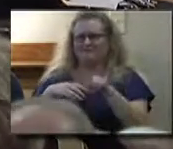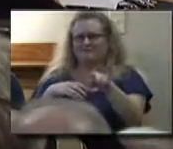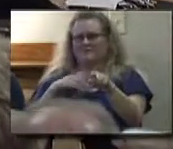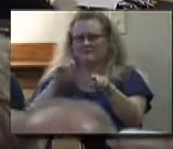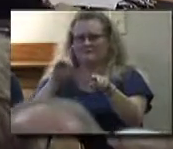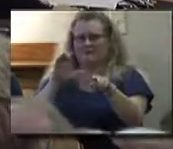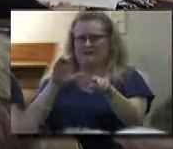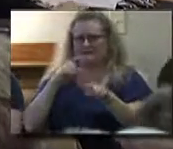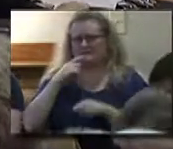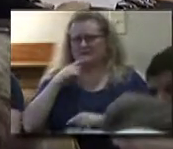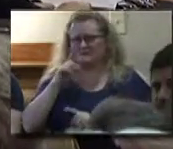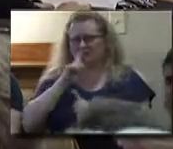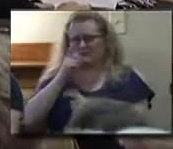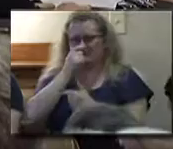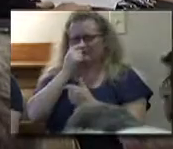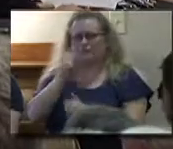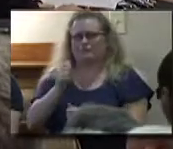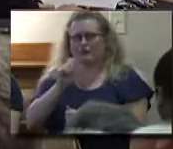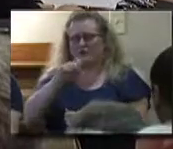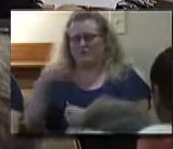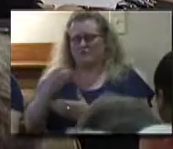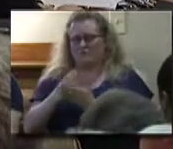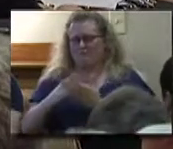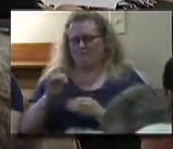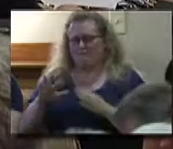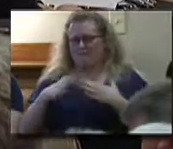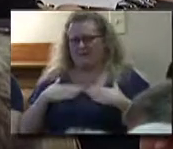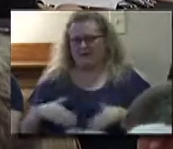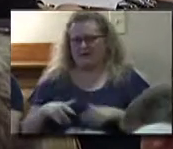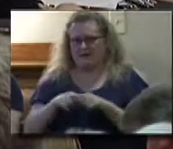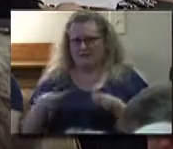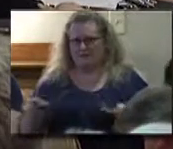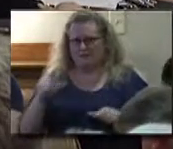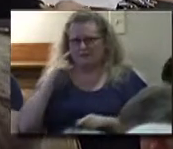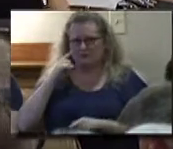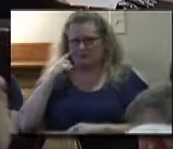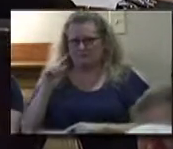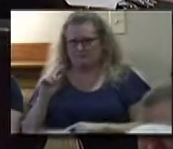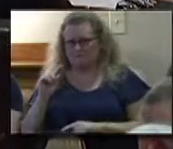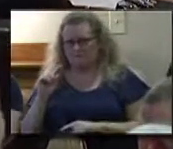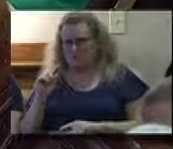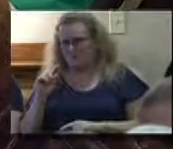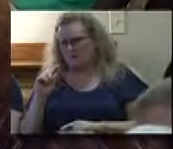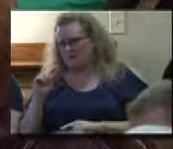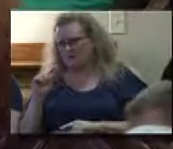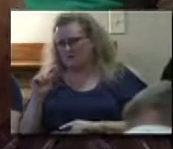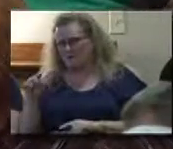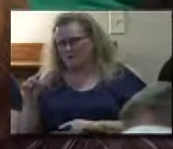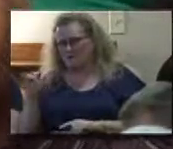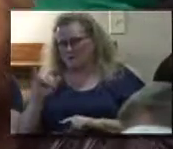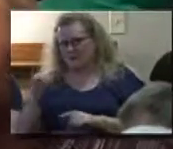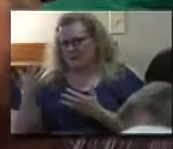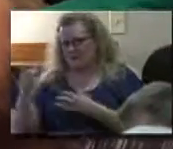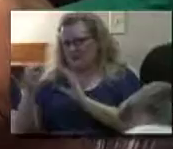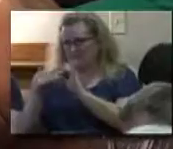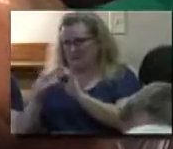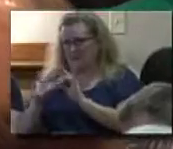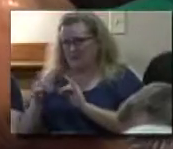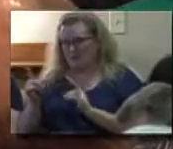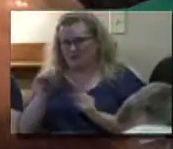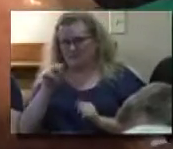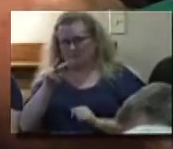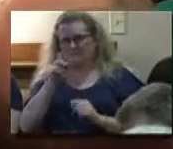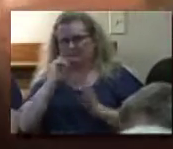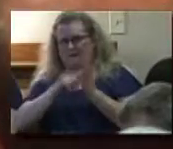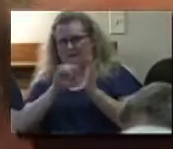interesting, another aspect of body language, especially for cons, is the way you tell if they're really lying is through their